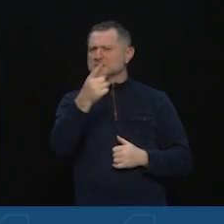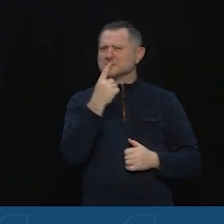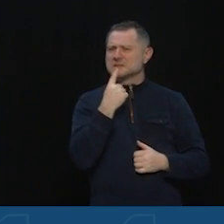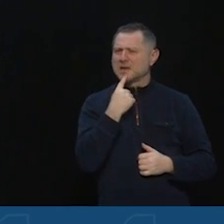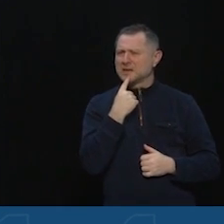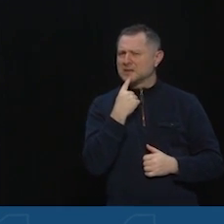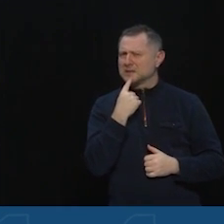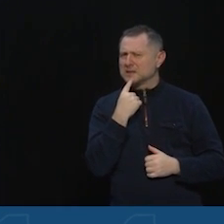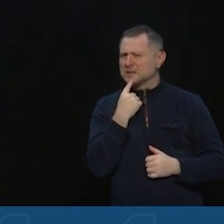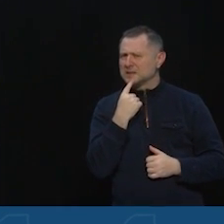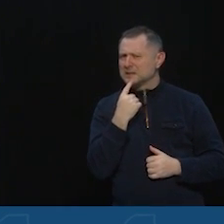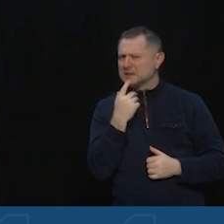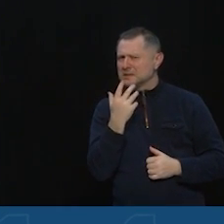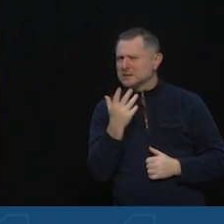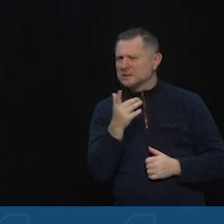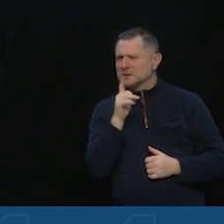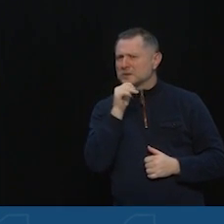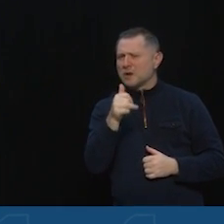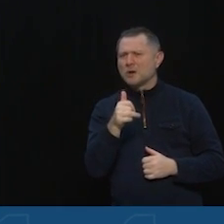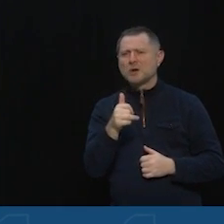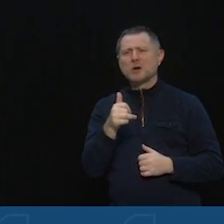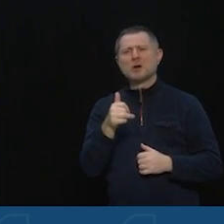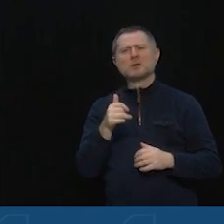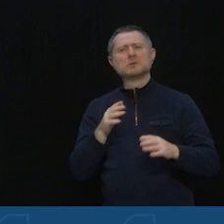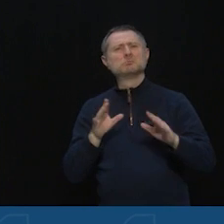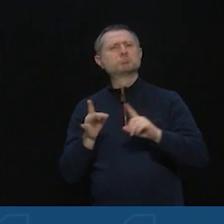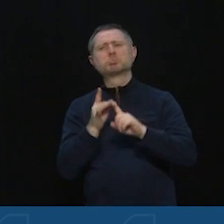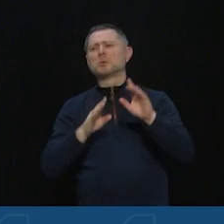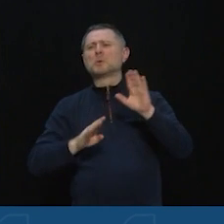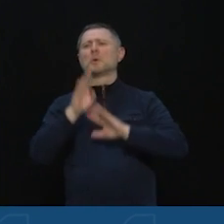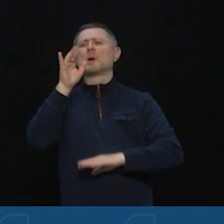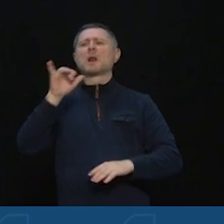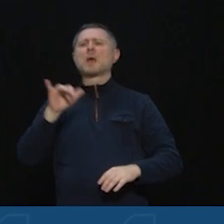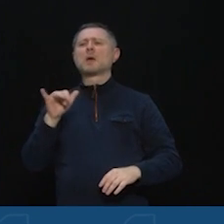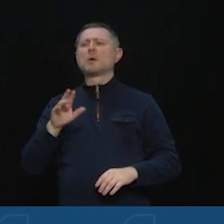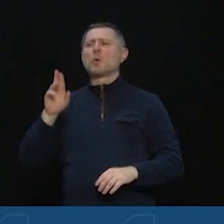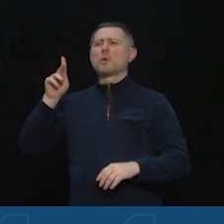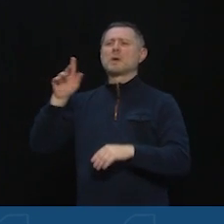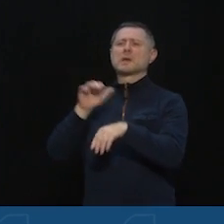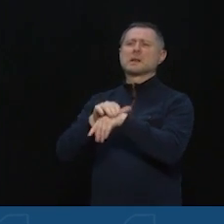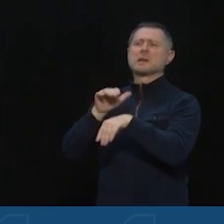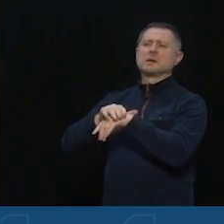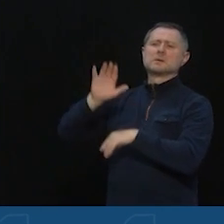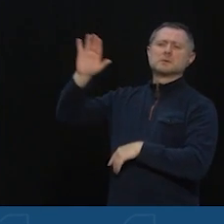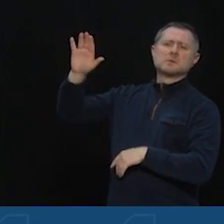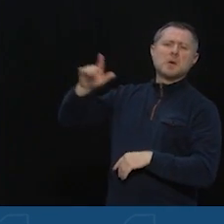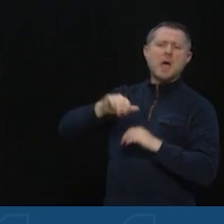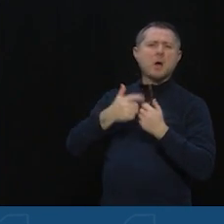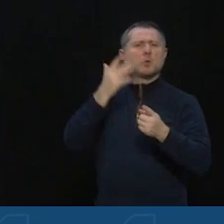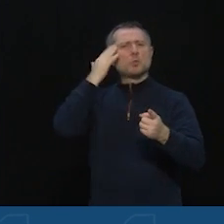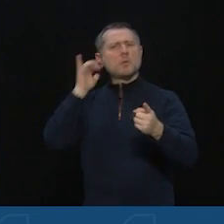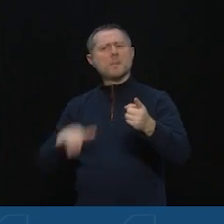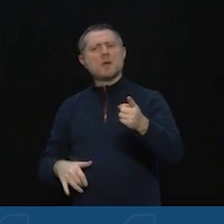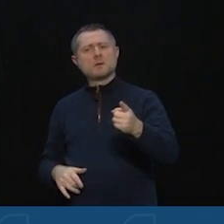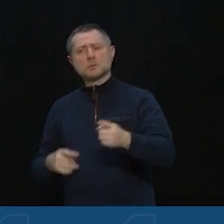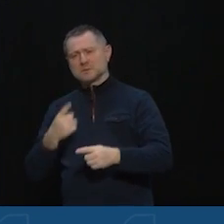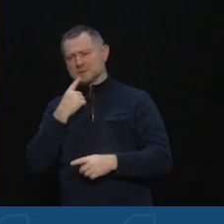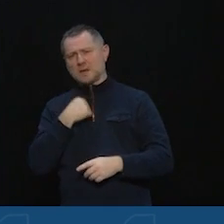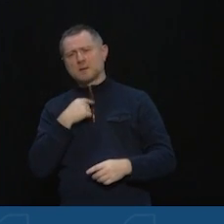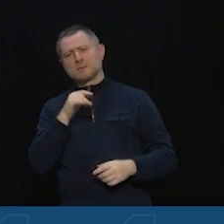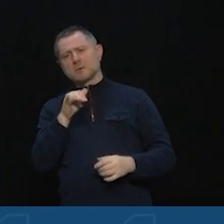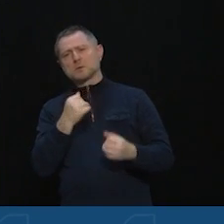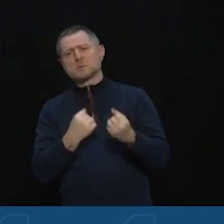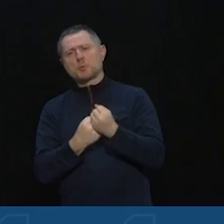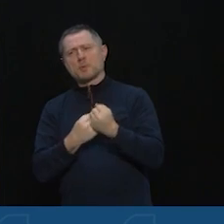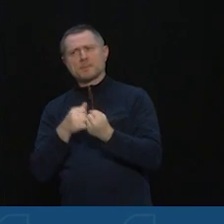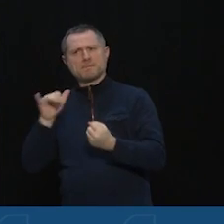will not rise to the same level as it is in the UK. What information can you give New Yorkers to make them feel confident in that statement? Well, part of it is